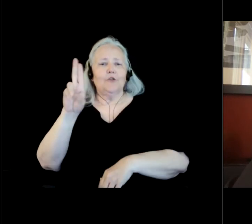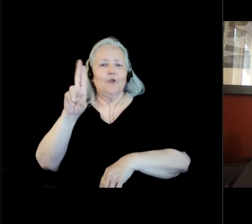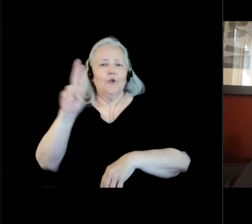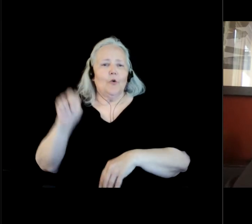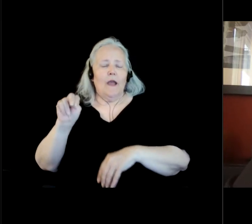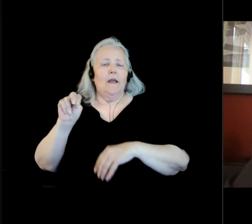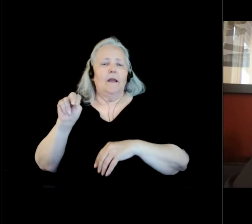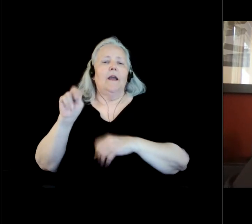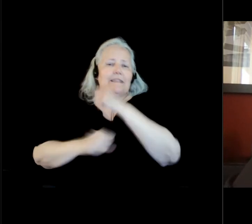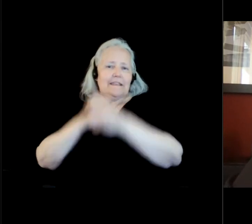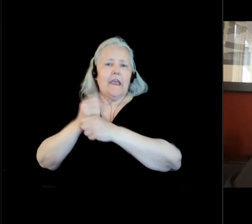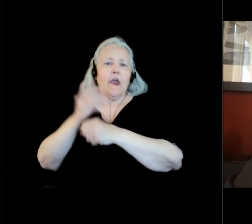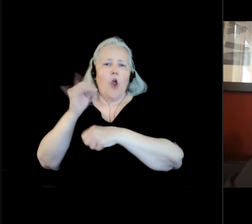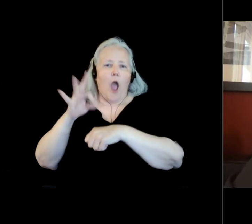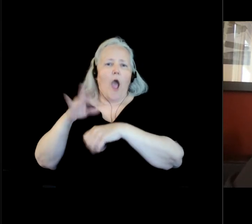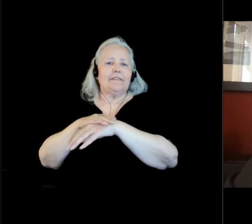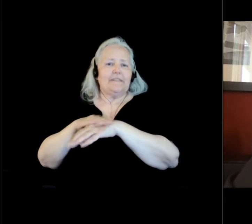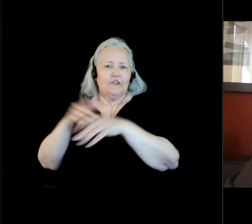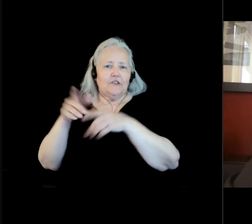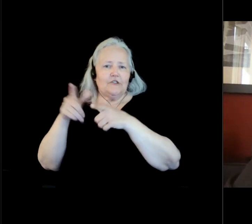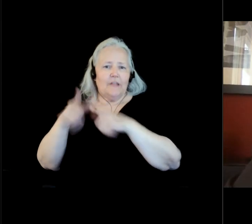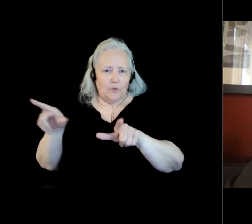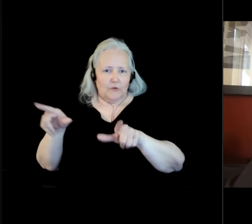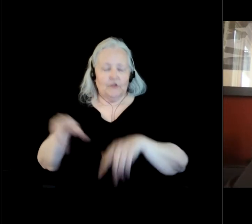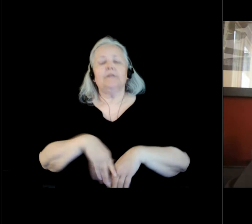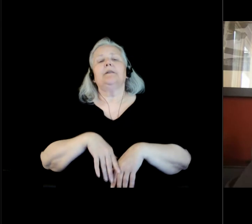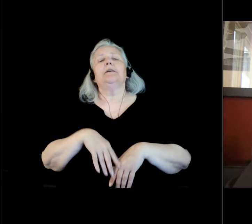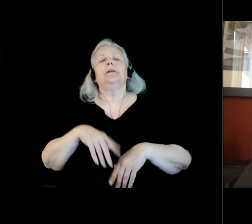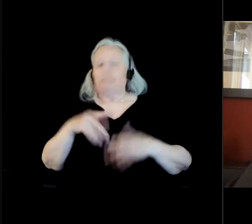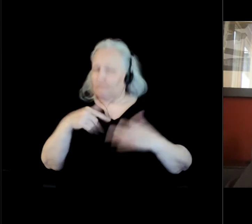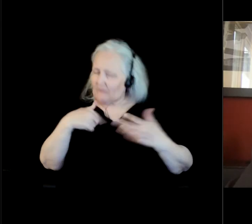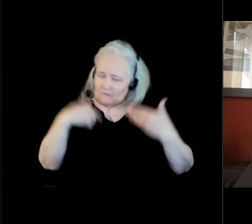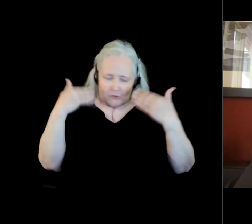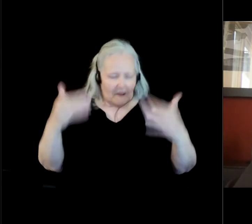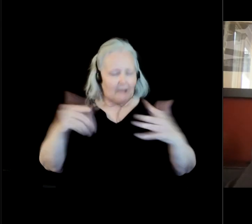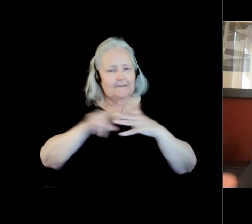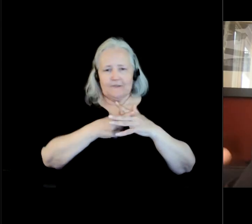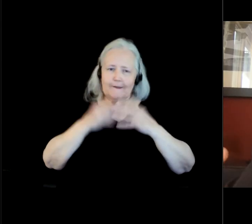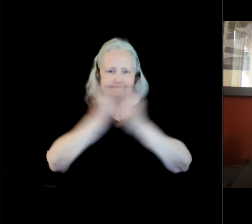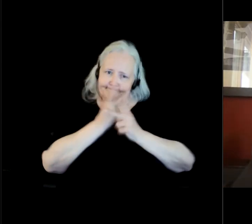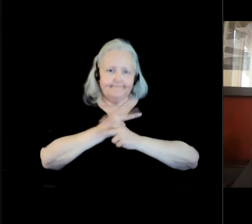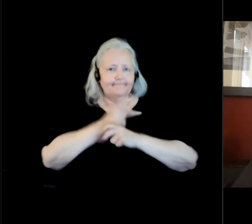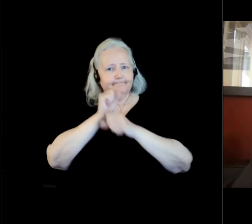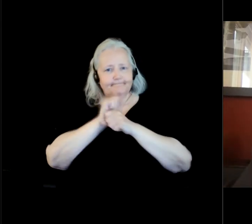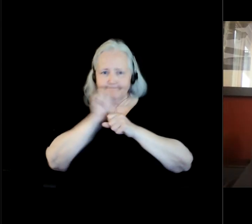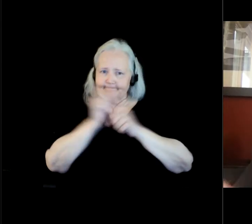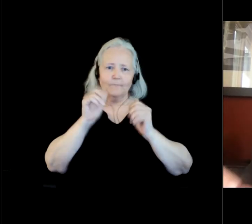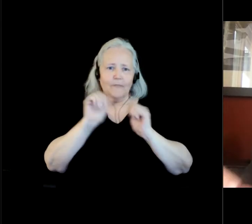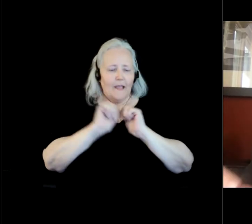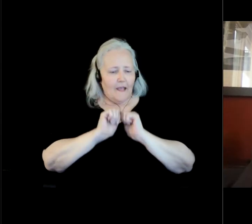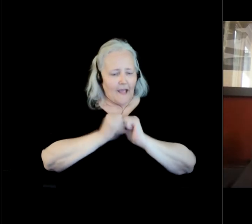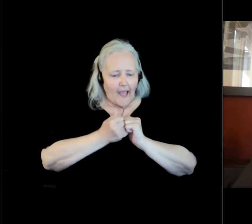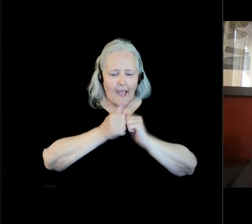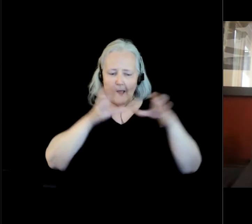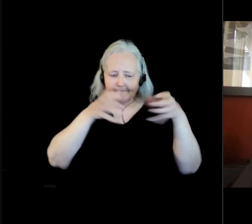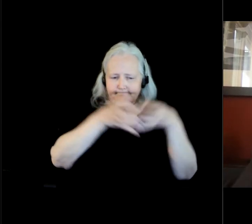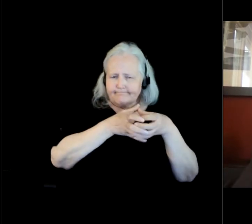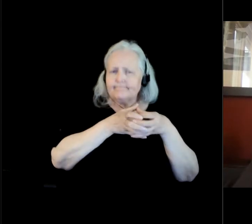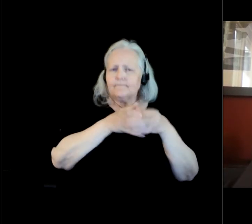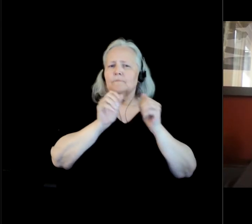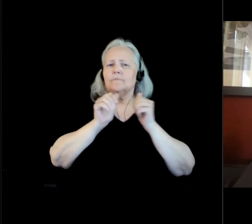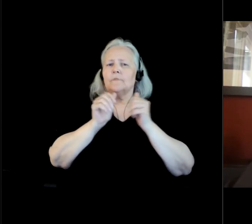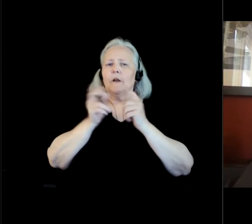Languages. And then we got down to work, started planning out the details of how the section is going to work, recruiting